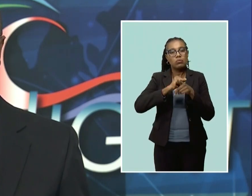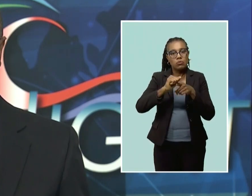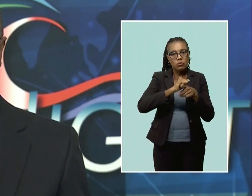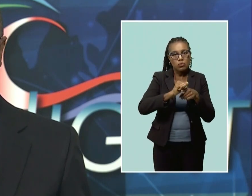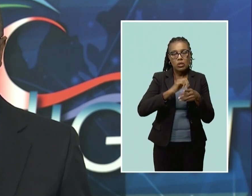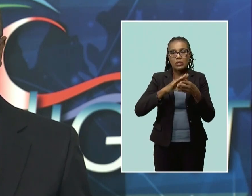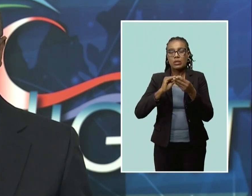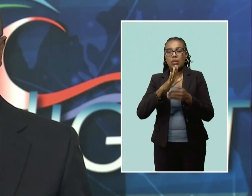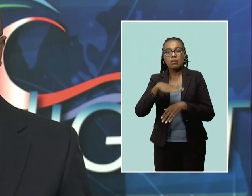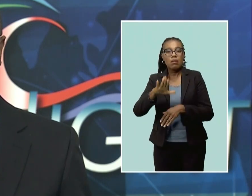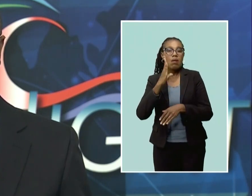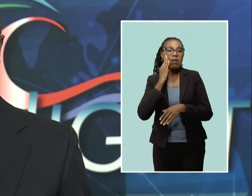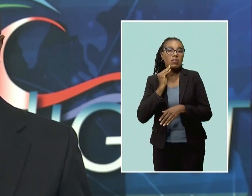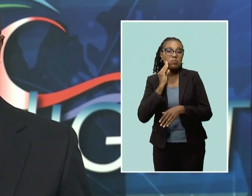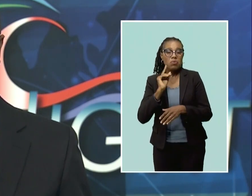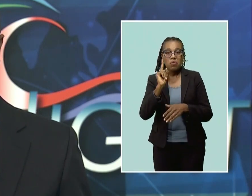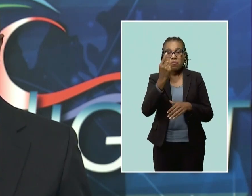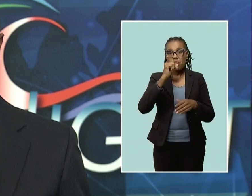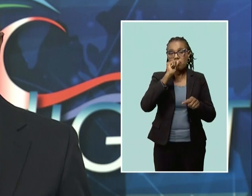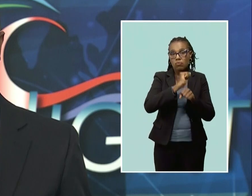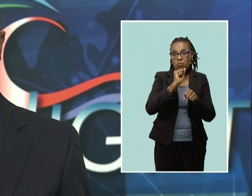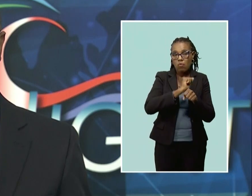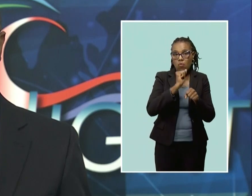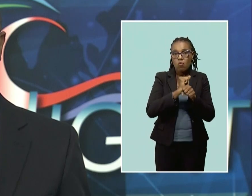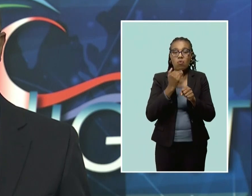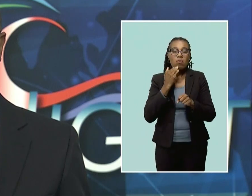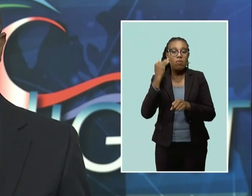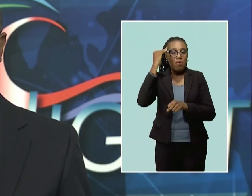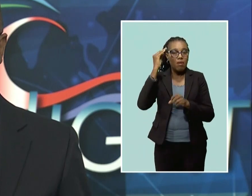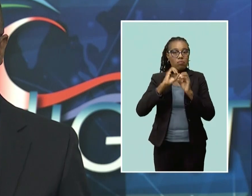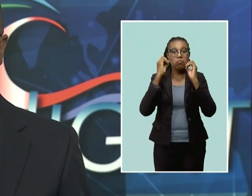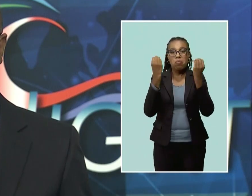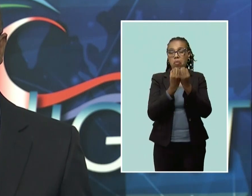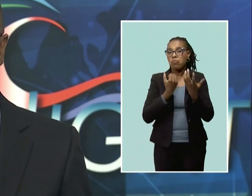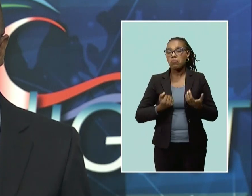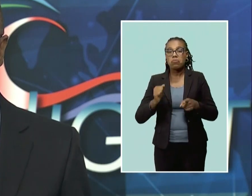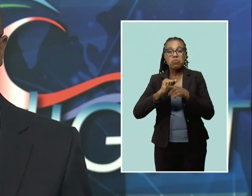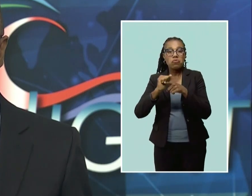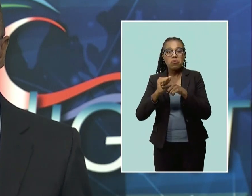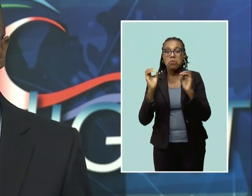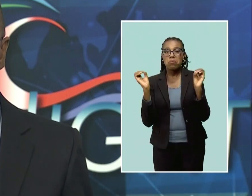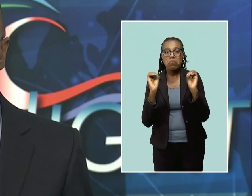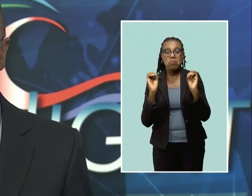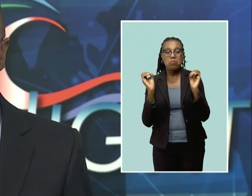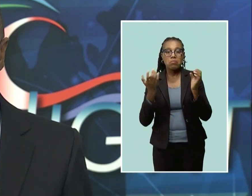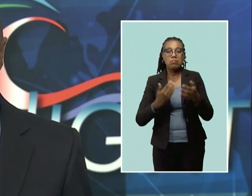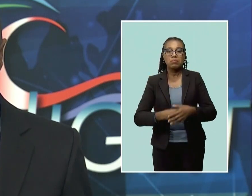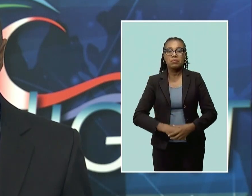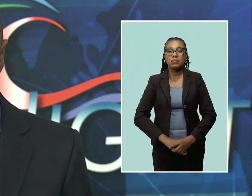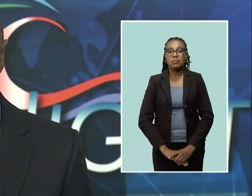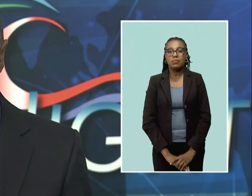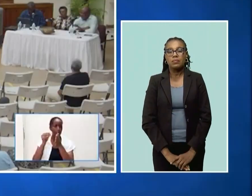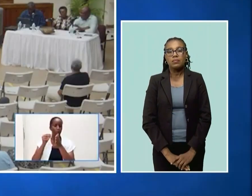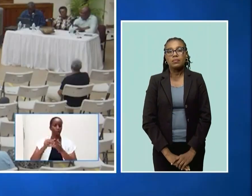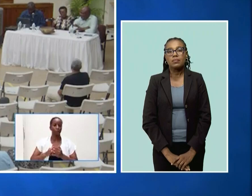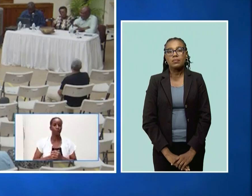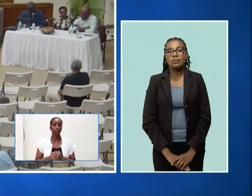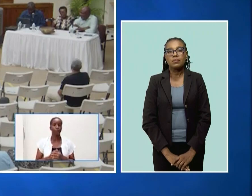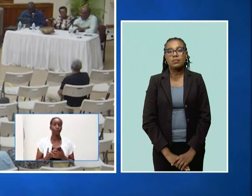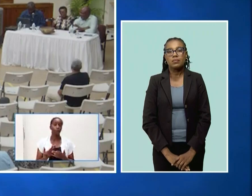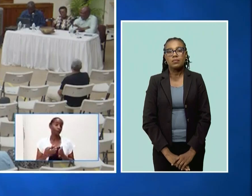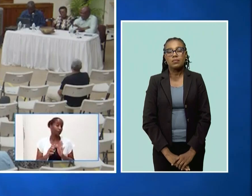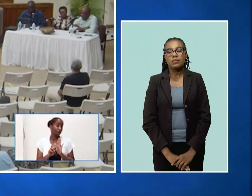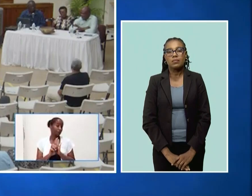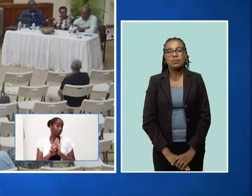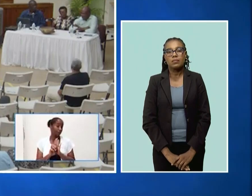noting it's the first job where as head of an organization, no training is provided. If you have an opposition